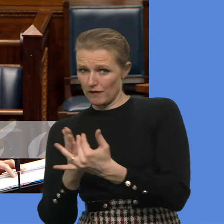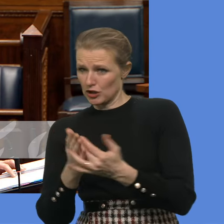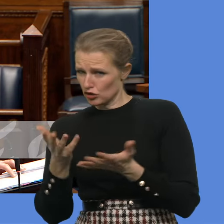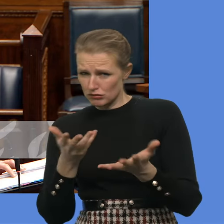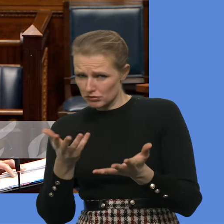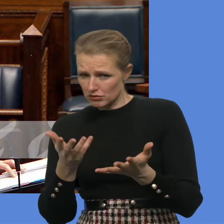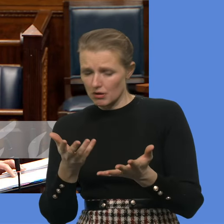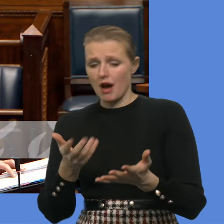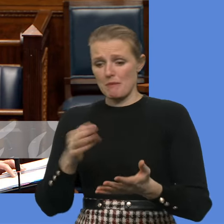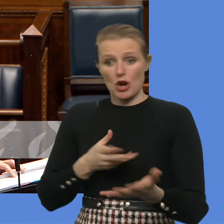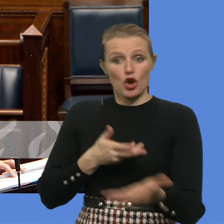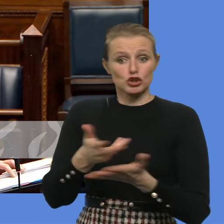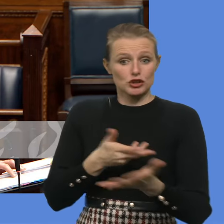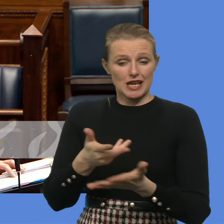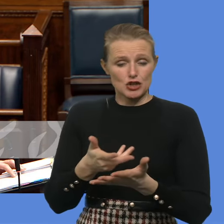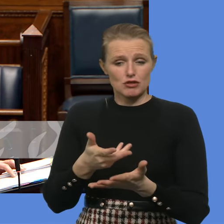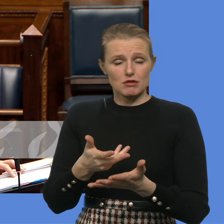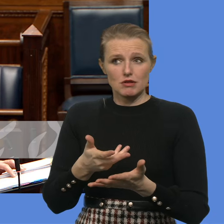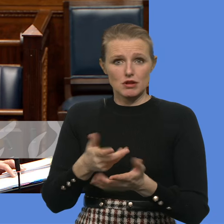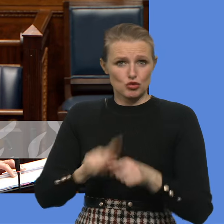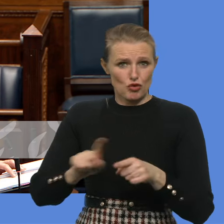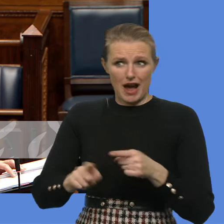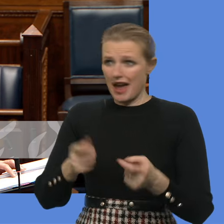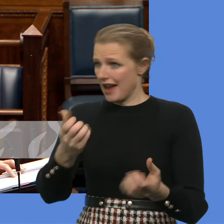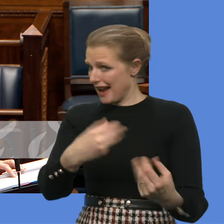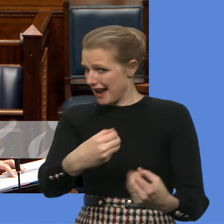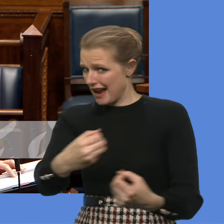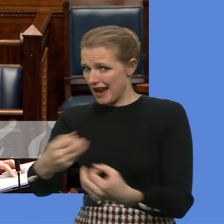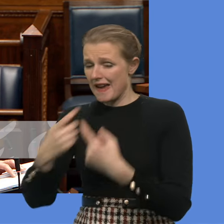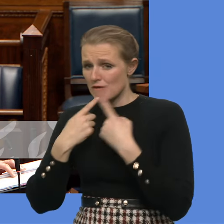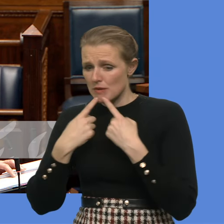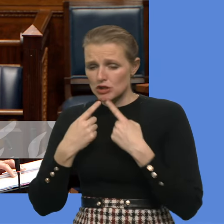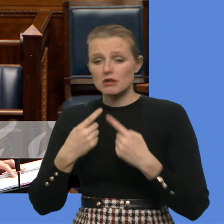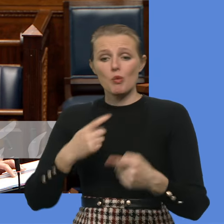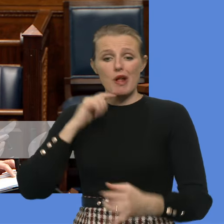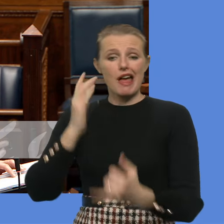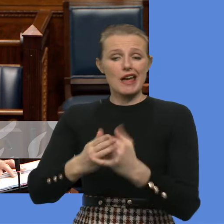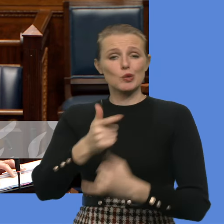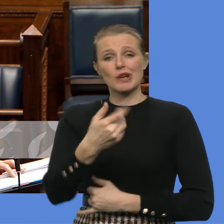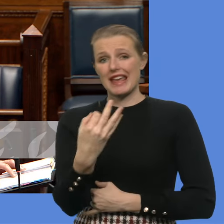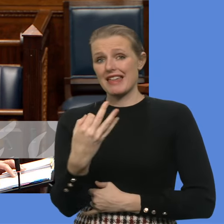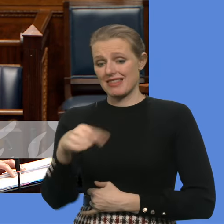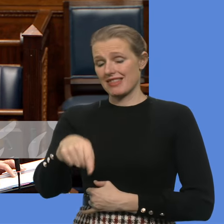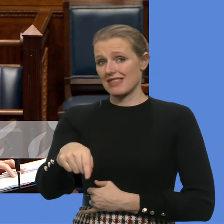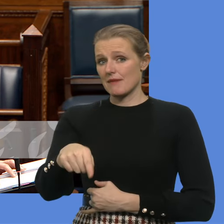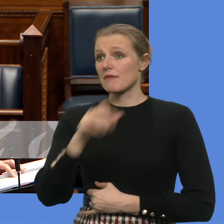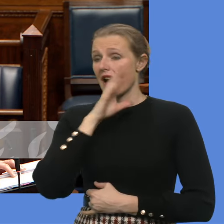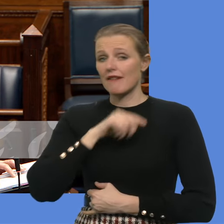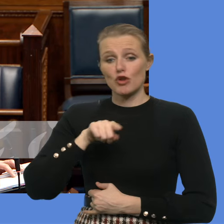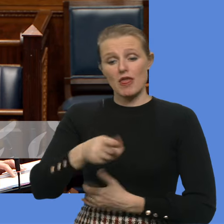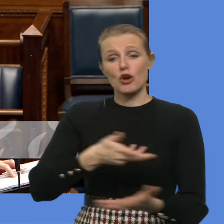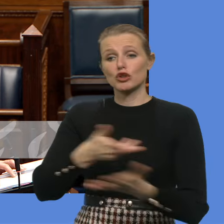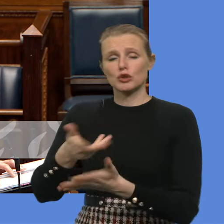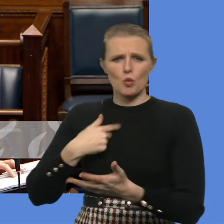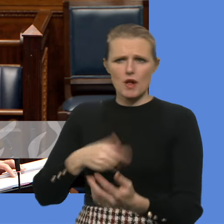the date for that was pushed back 2 weeks to allow further discussions. I think that is due to close on the 28th, and we will be happy to engage with them and